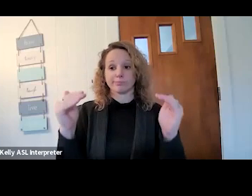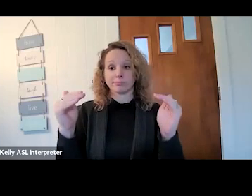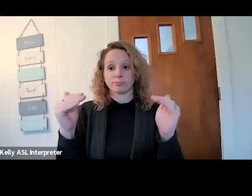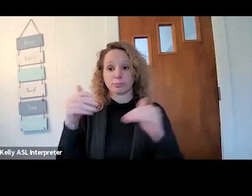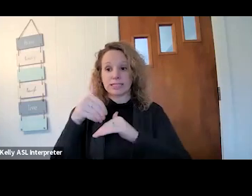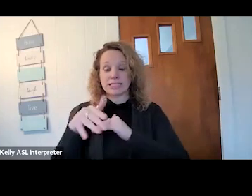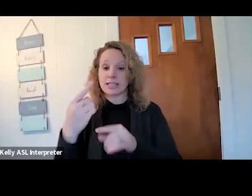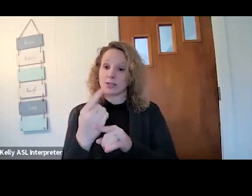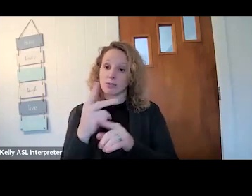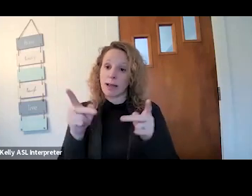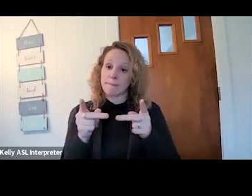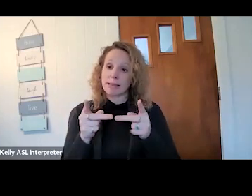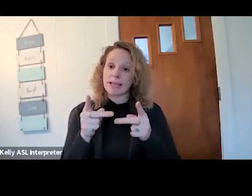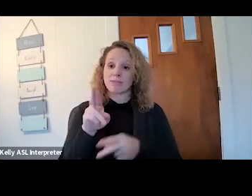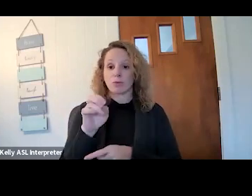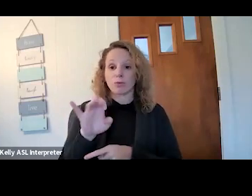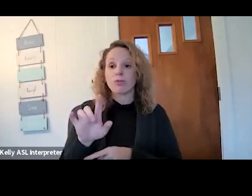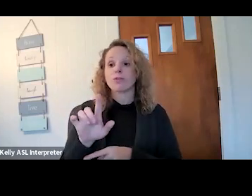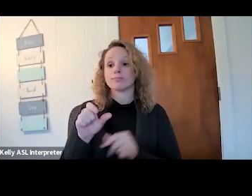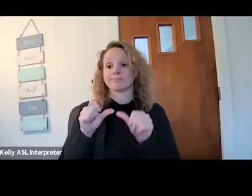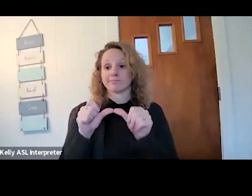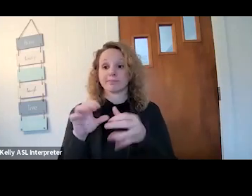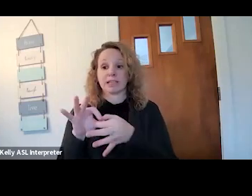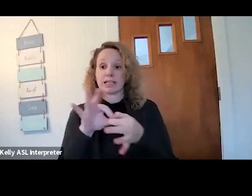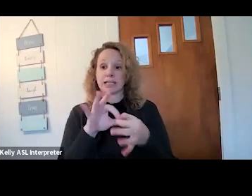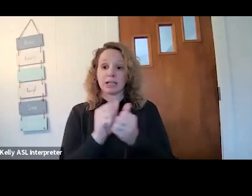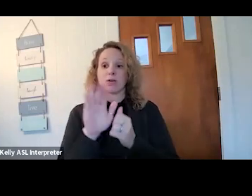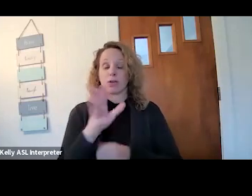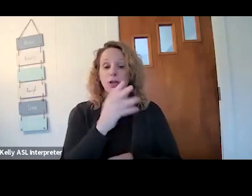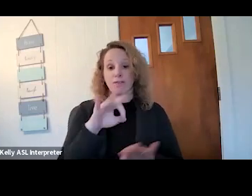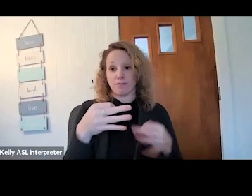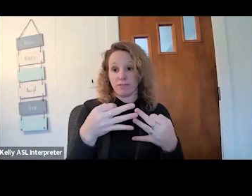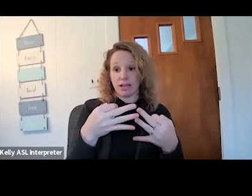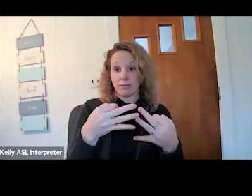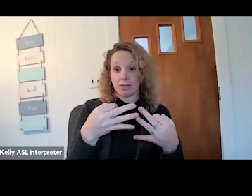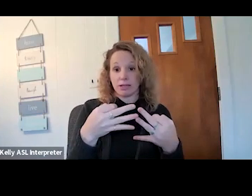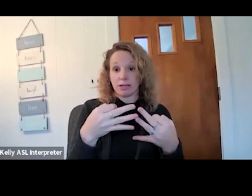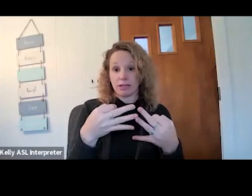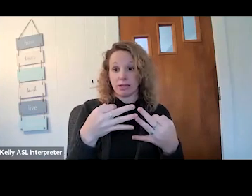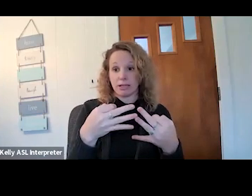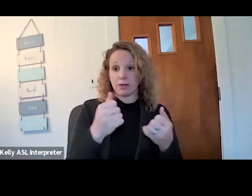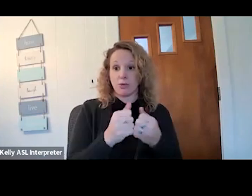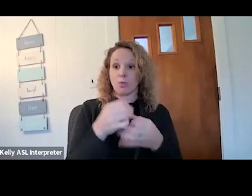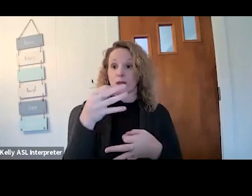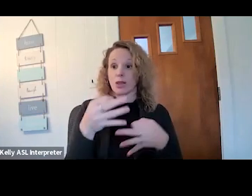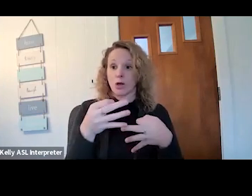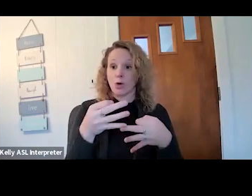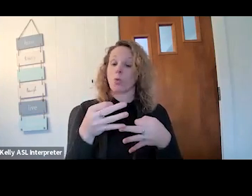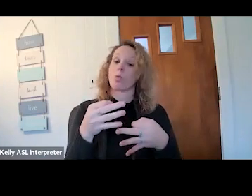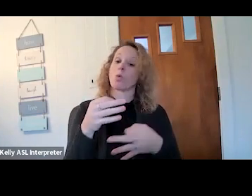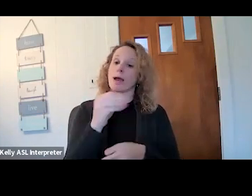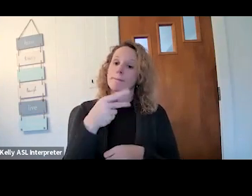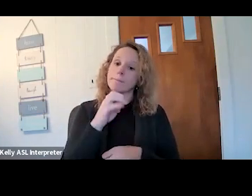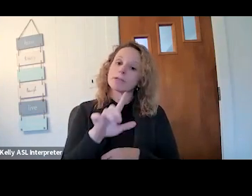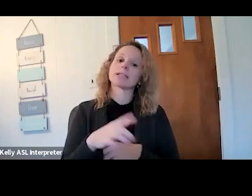proper referrals and maintained a connection with her and her family through the court staff and personnel, and